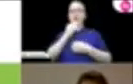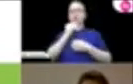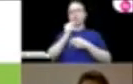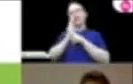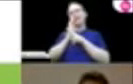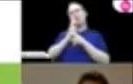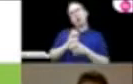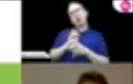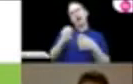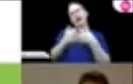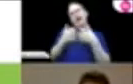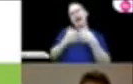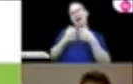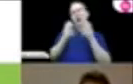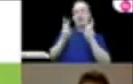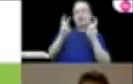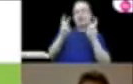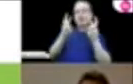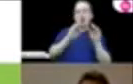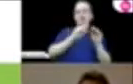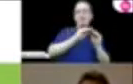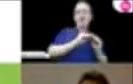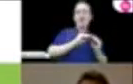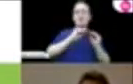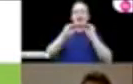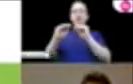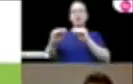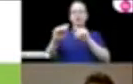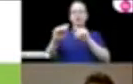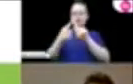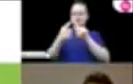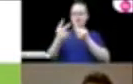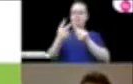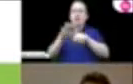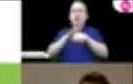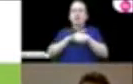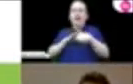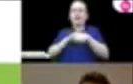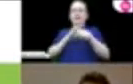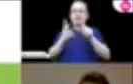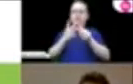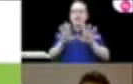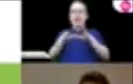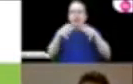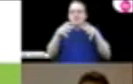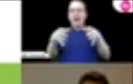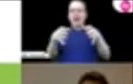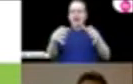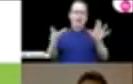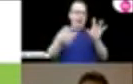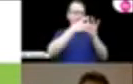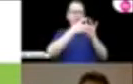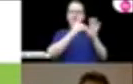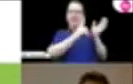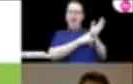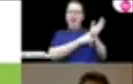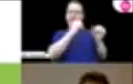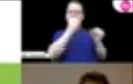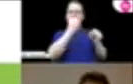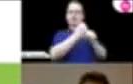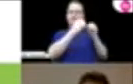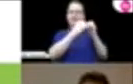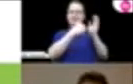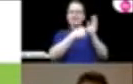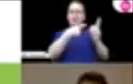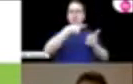how the themes of migration, race and empire intersect with LGBT plus history and the fight for